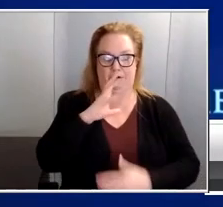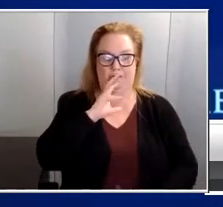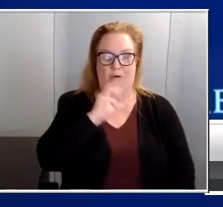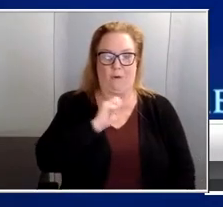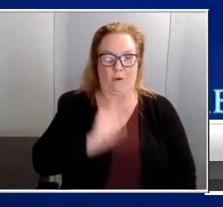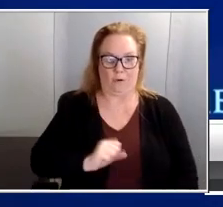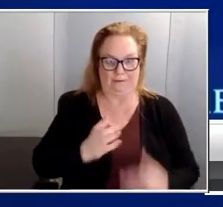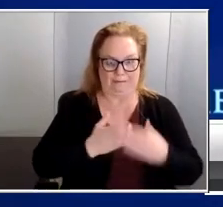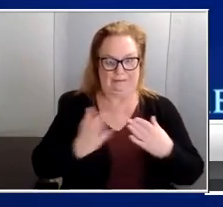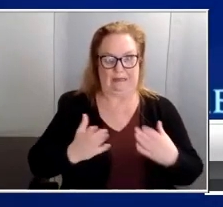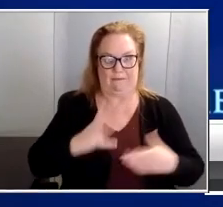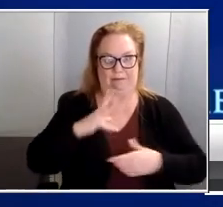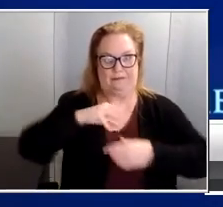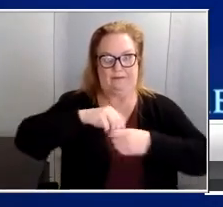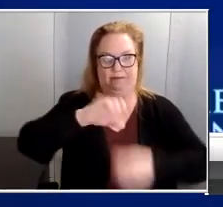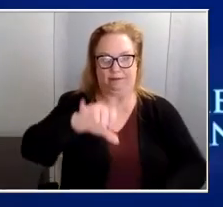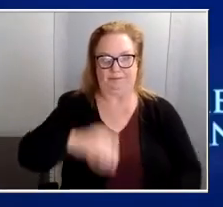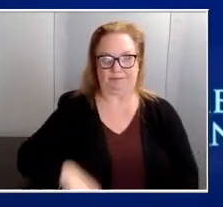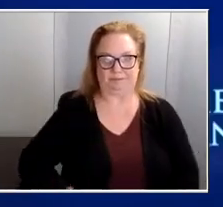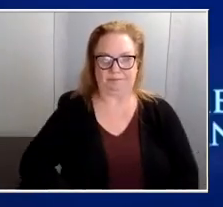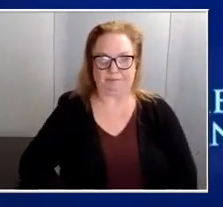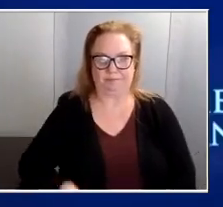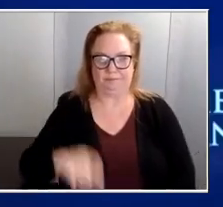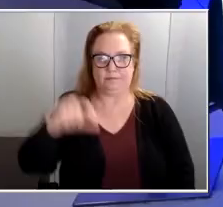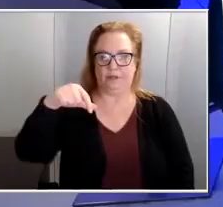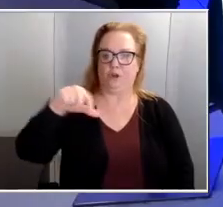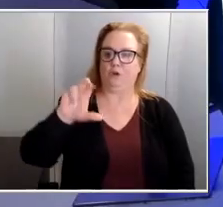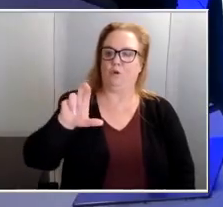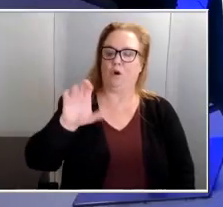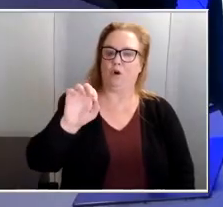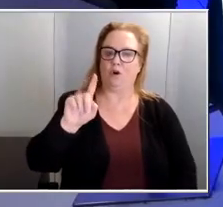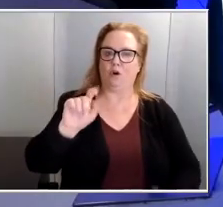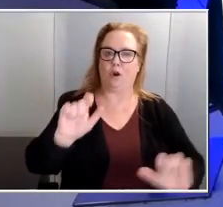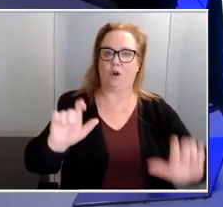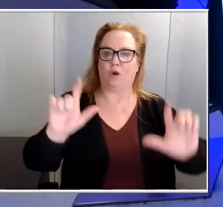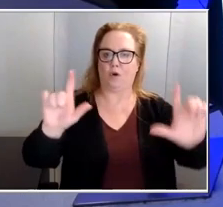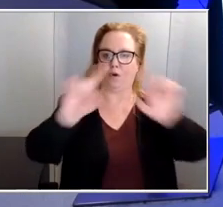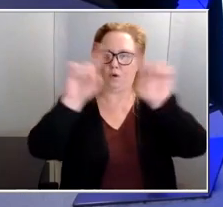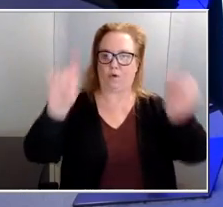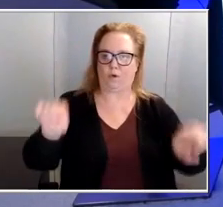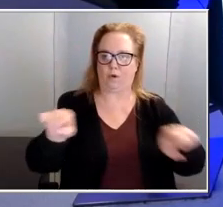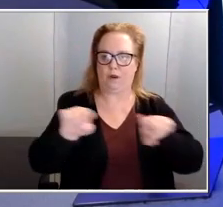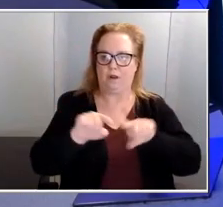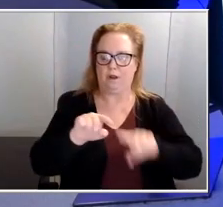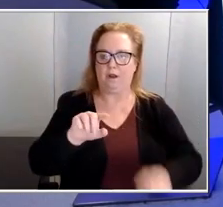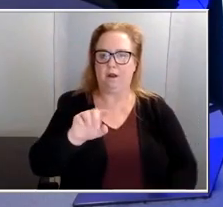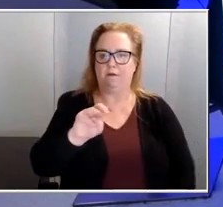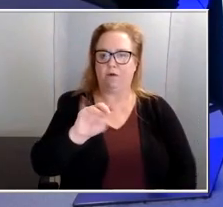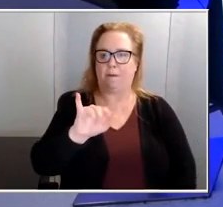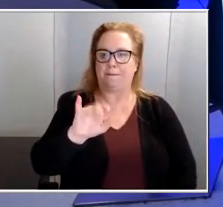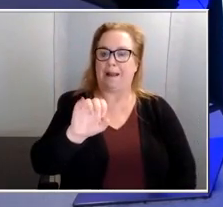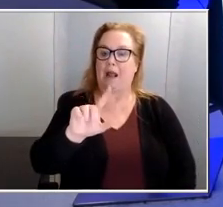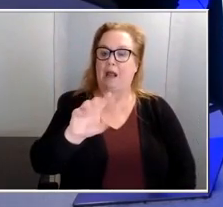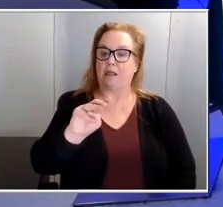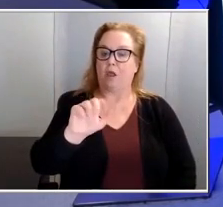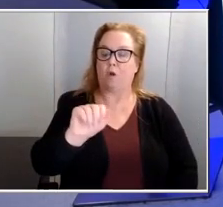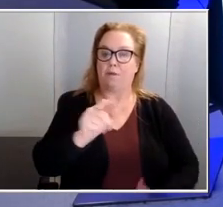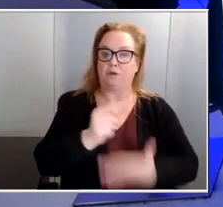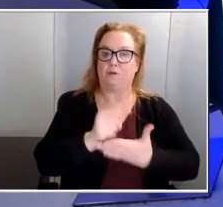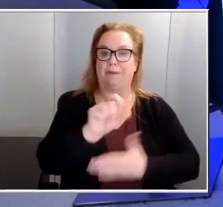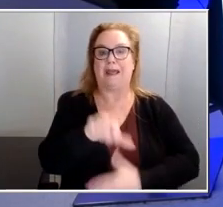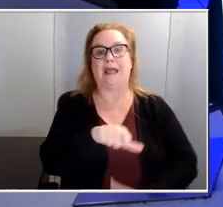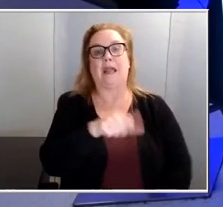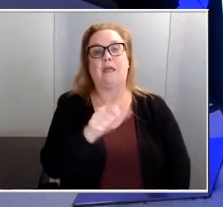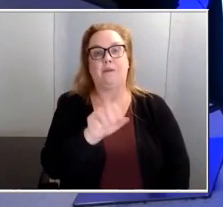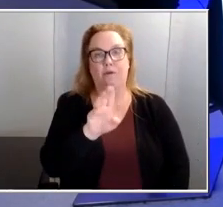new stuff is so much better. All right, we put a QR code up on the screen so you get more information on some of the treatments available for multiple myeloma and other blood